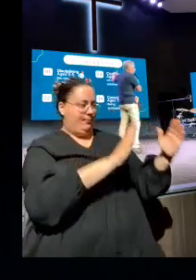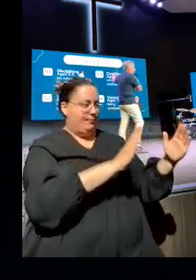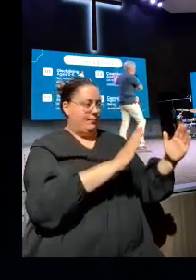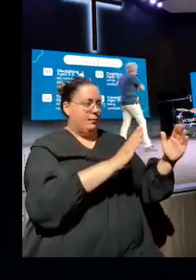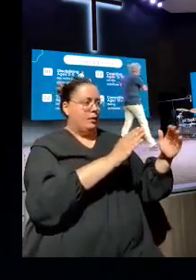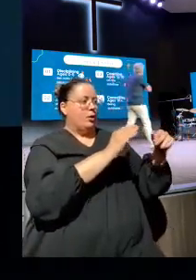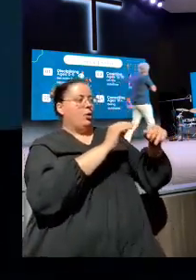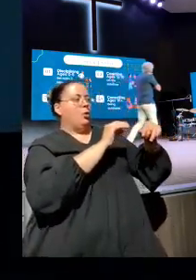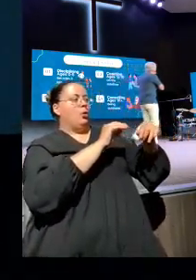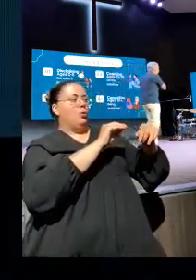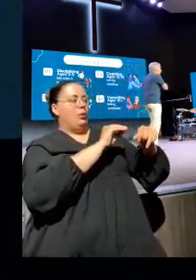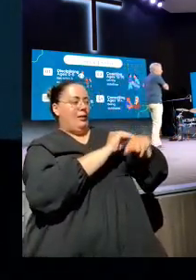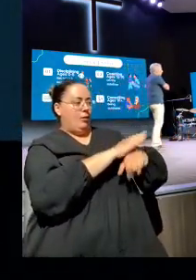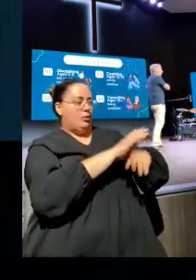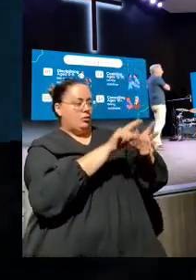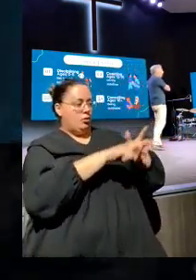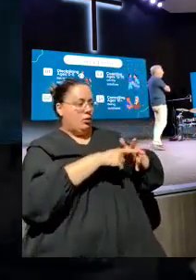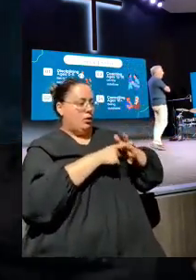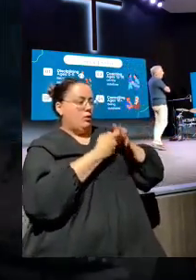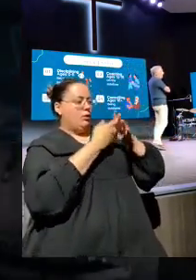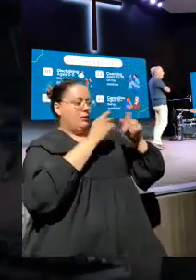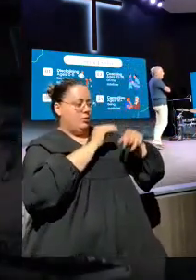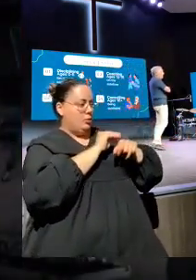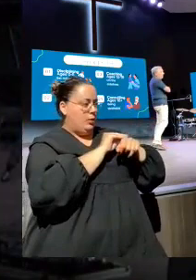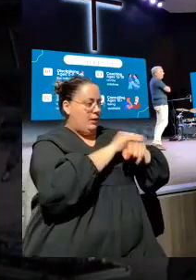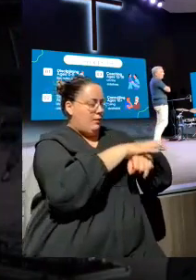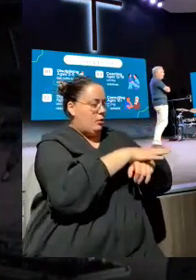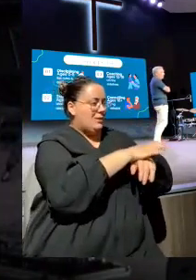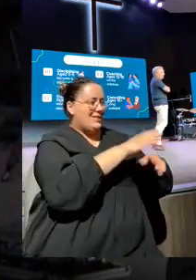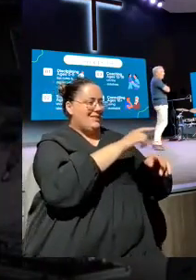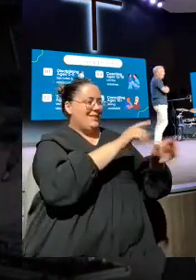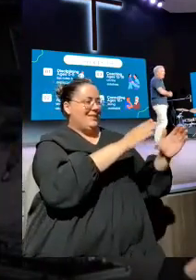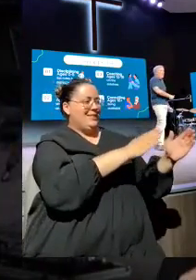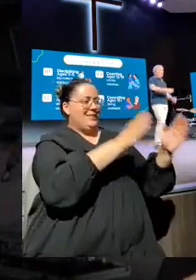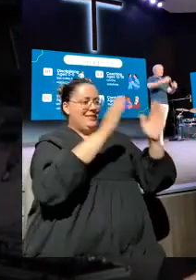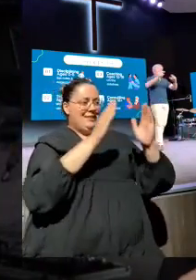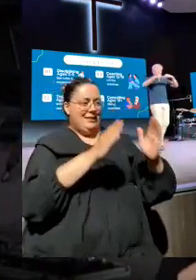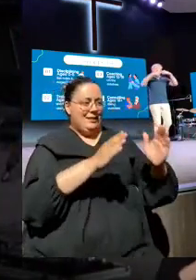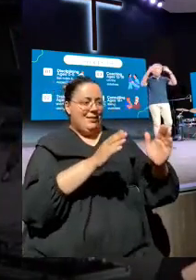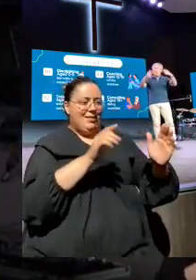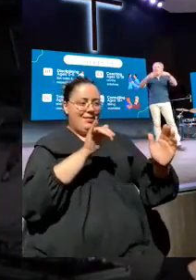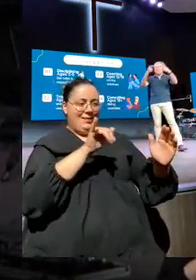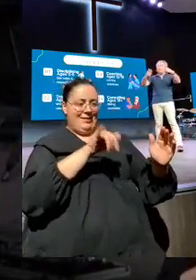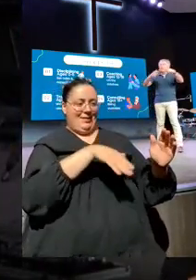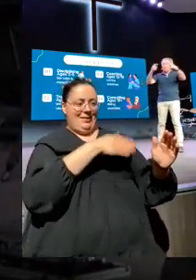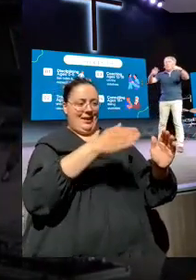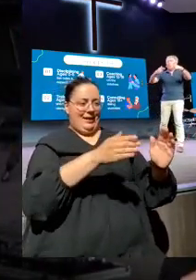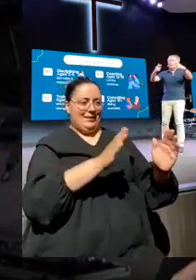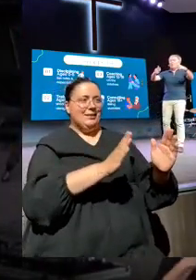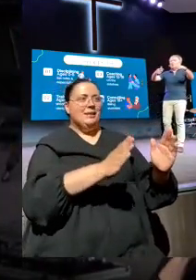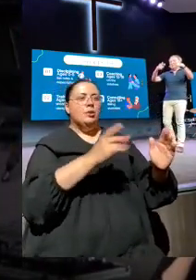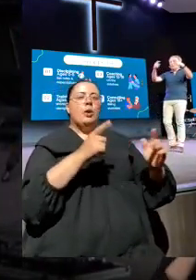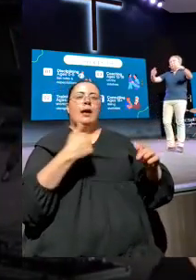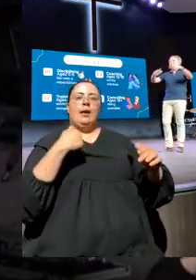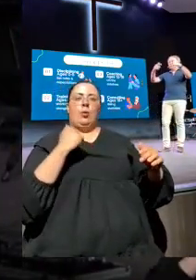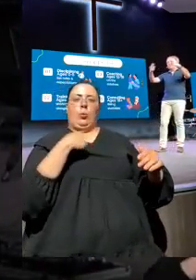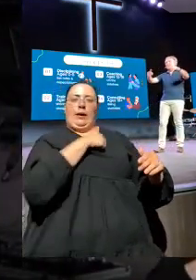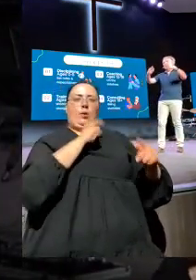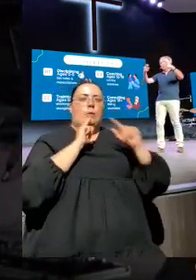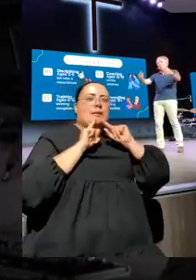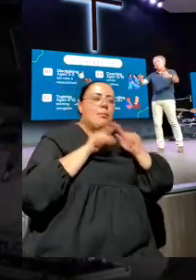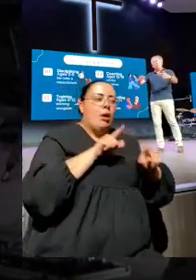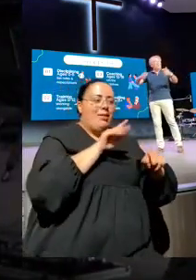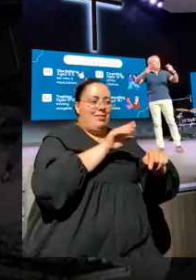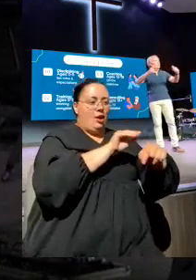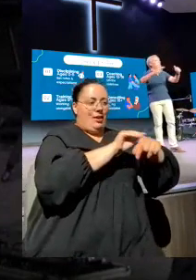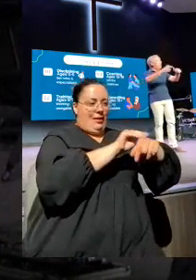to the latest stages, we're responding to the influences in their life. But being engaged in that whole process helps us as role